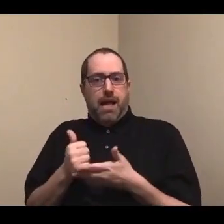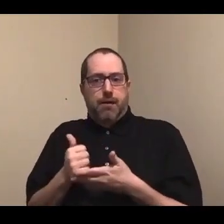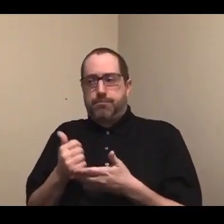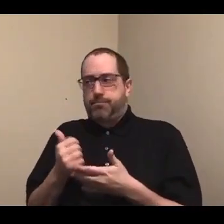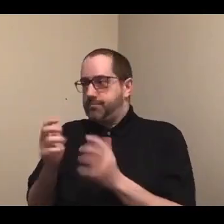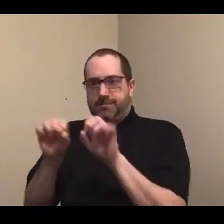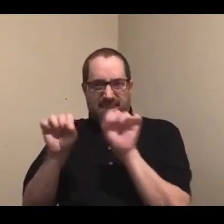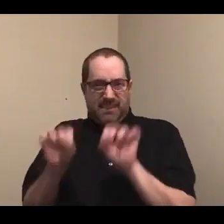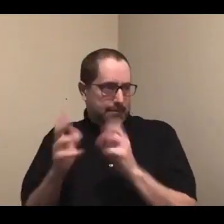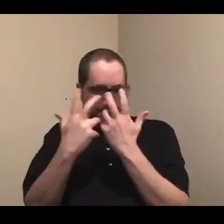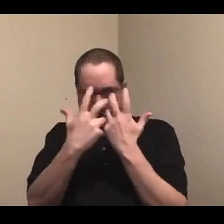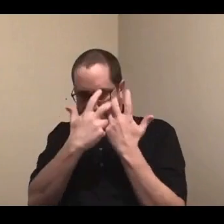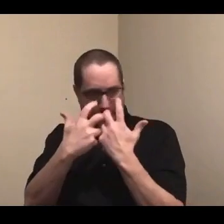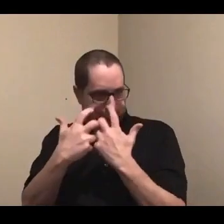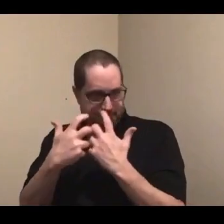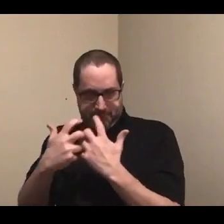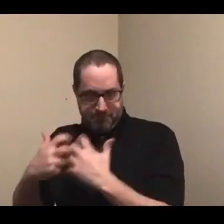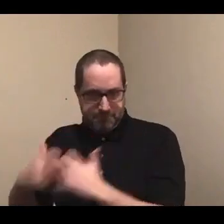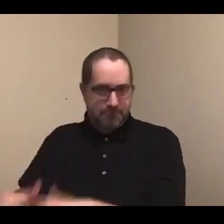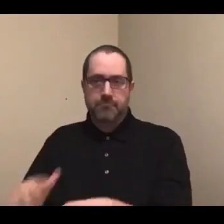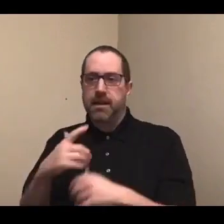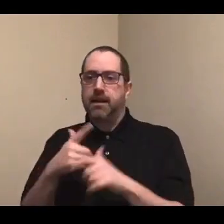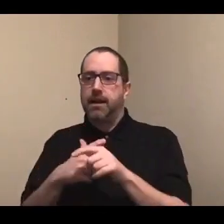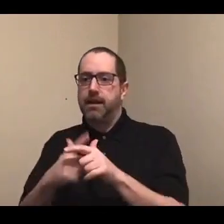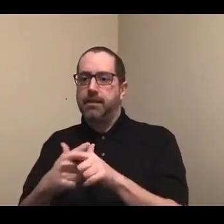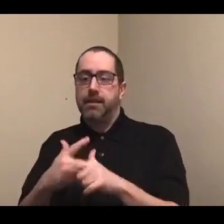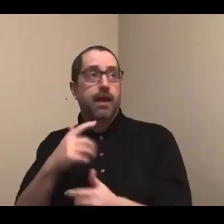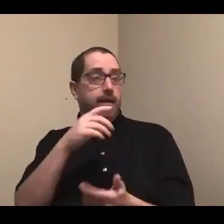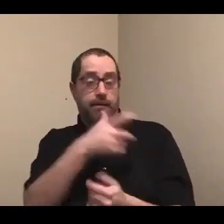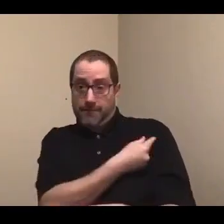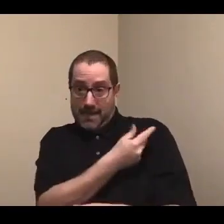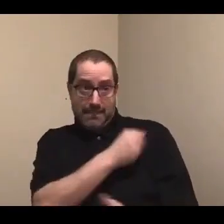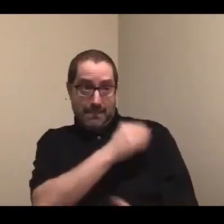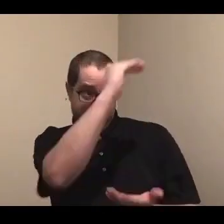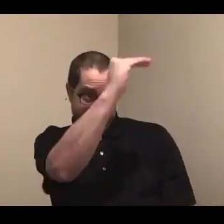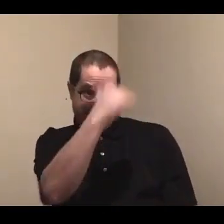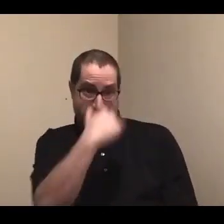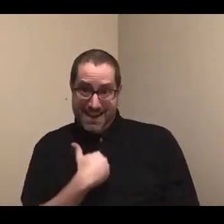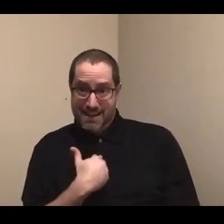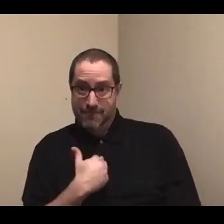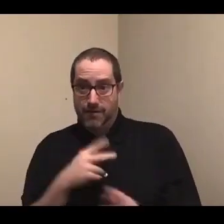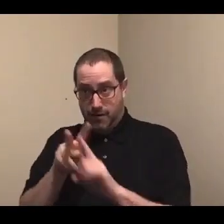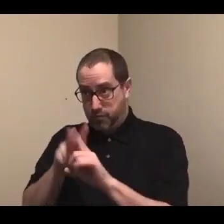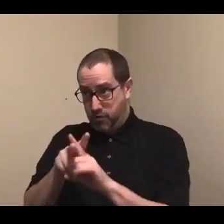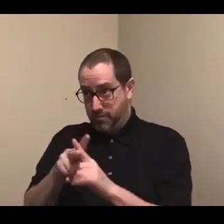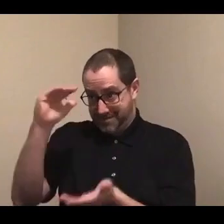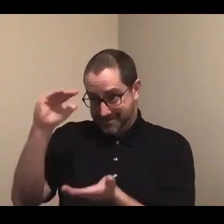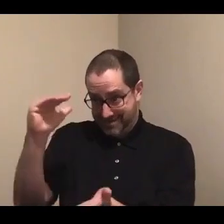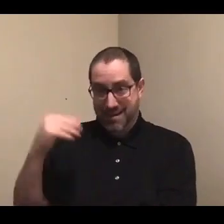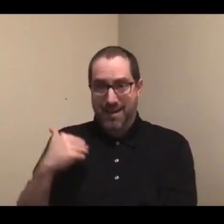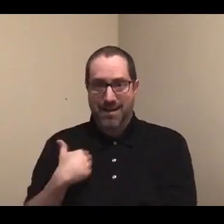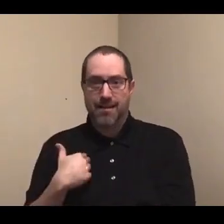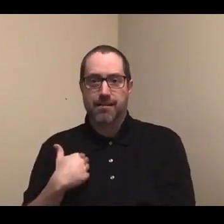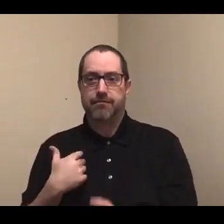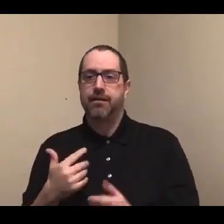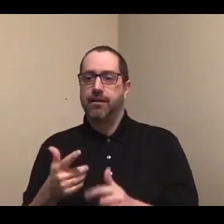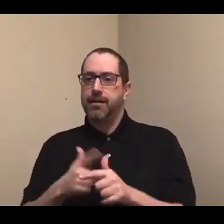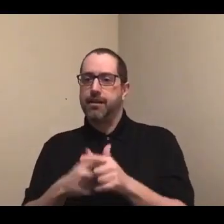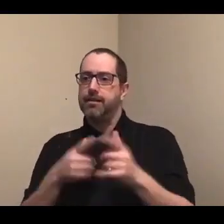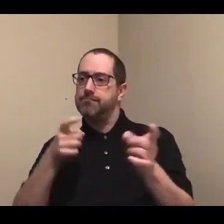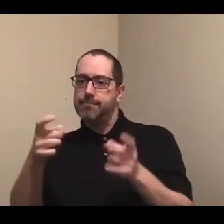to make appointments with vaccine availability, appointment availability, as well as to manage the overall